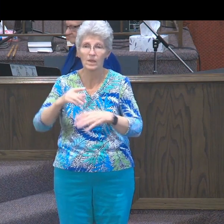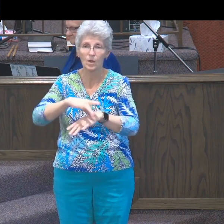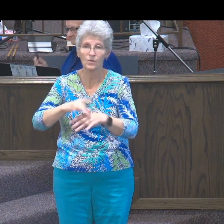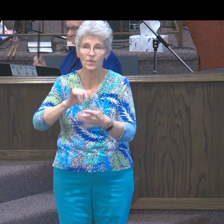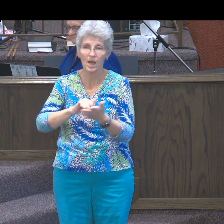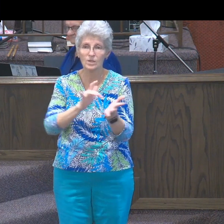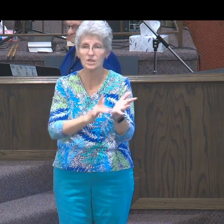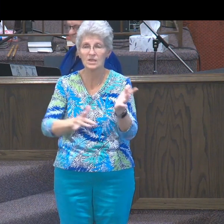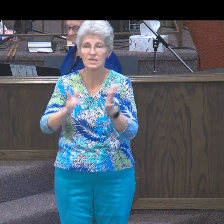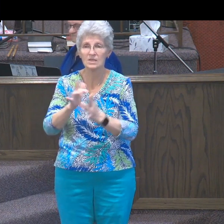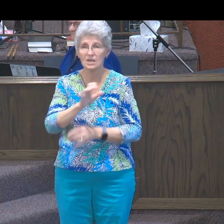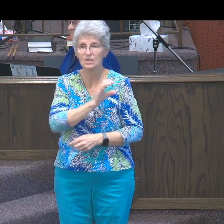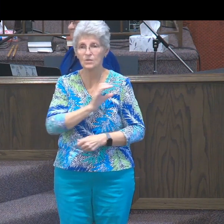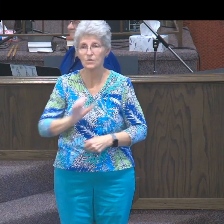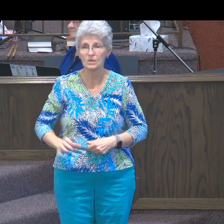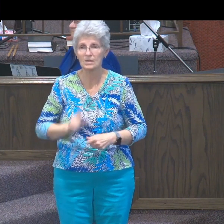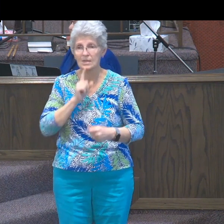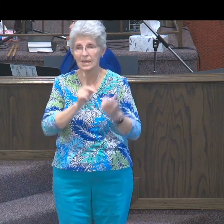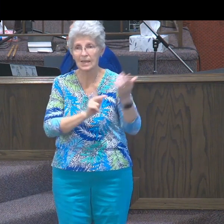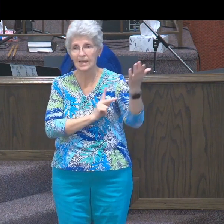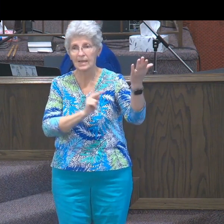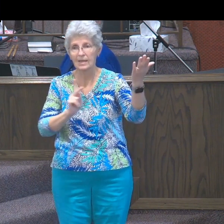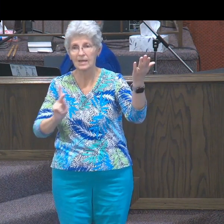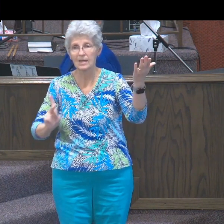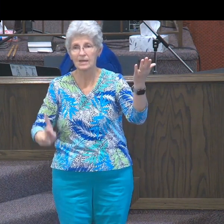earth that Jesus Christ is